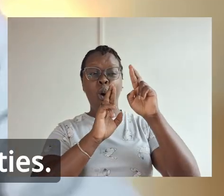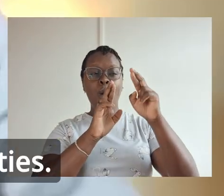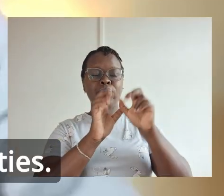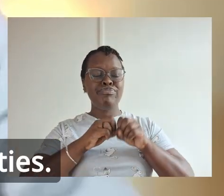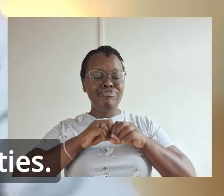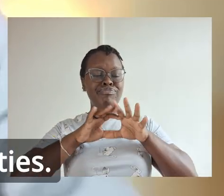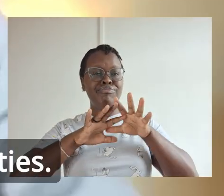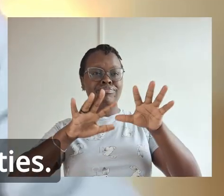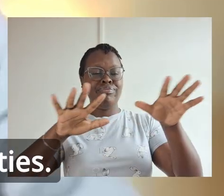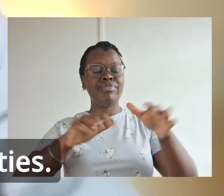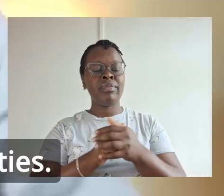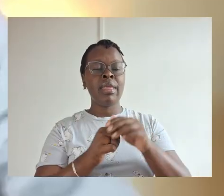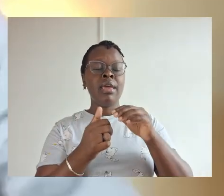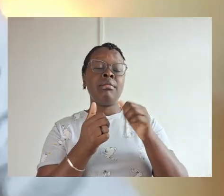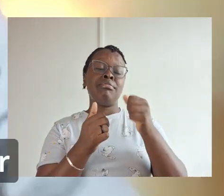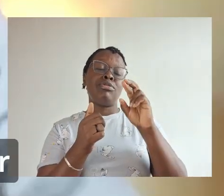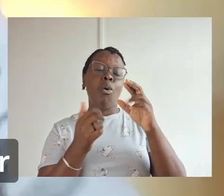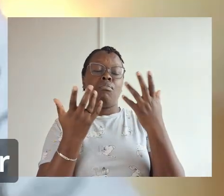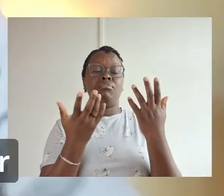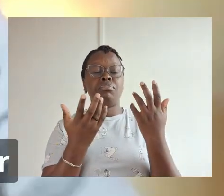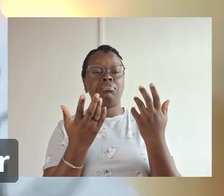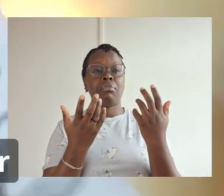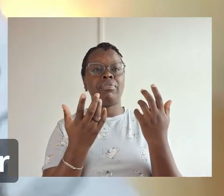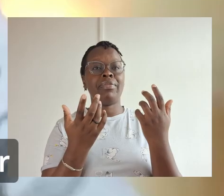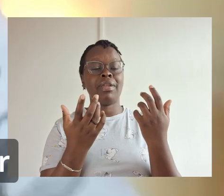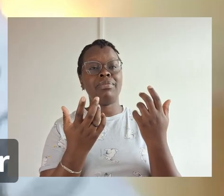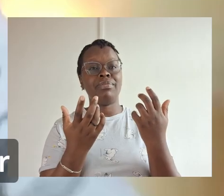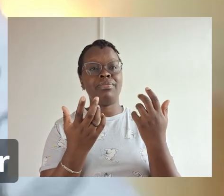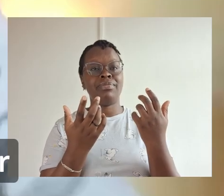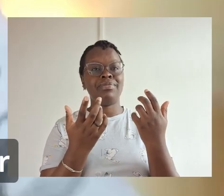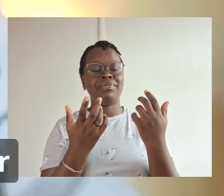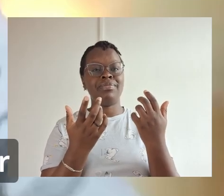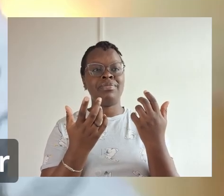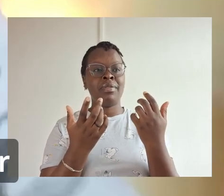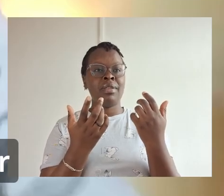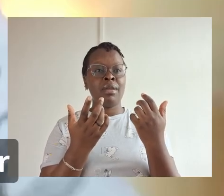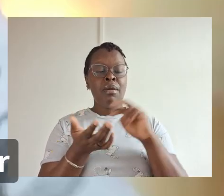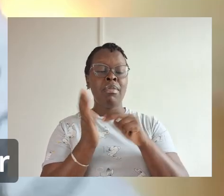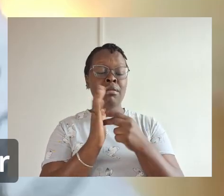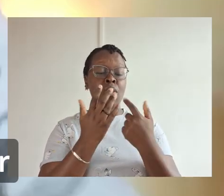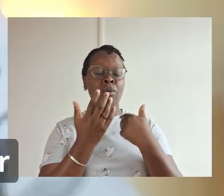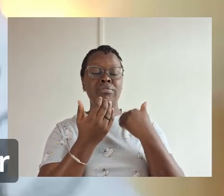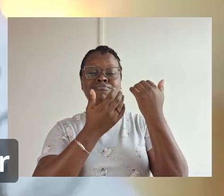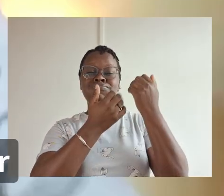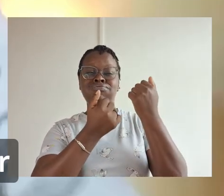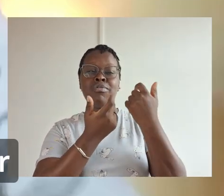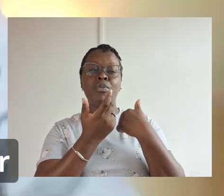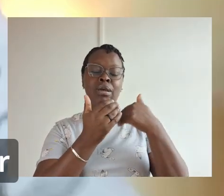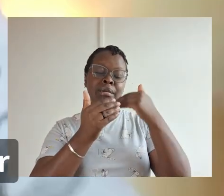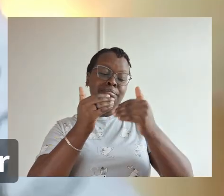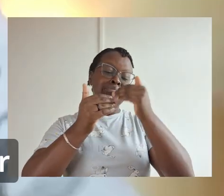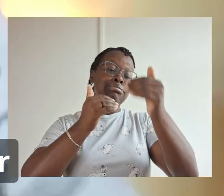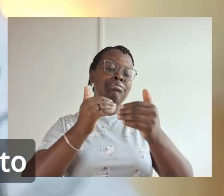extend to the refugee communities. So in the next